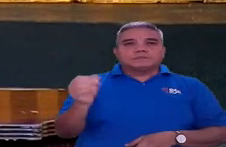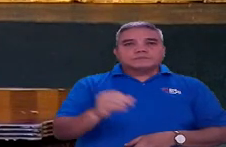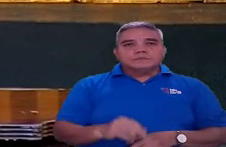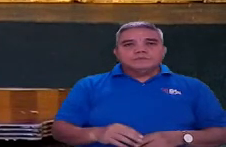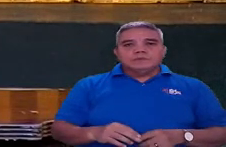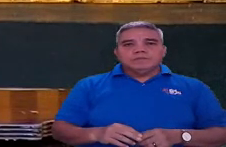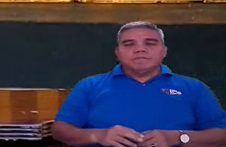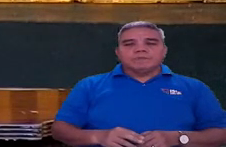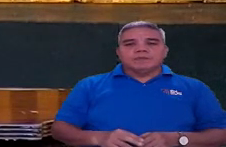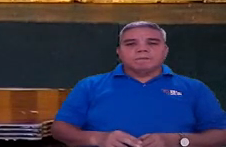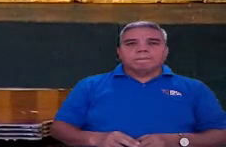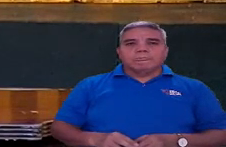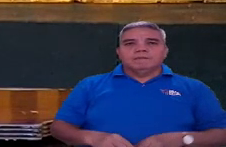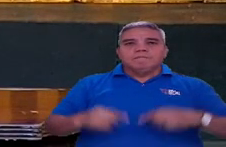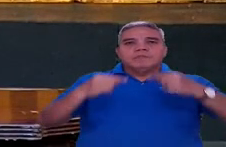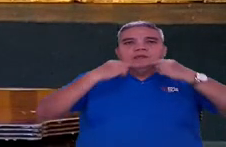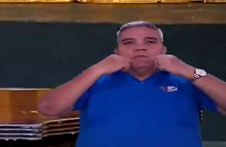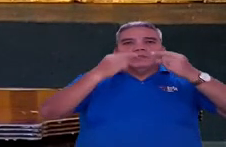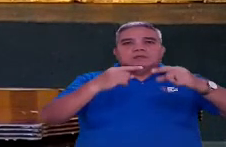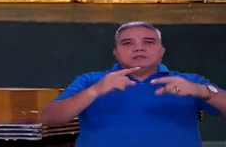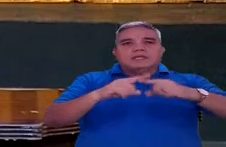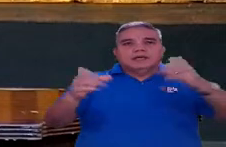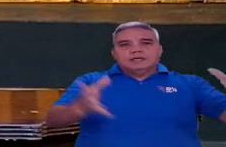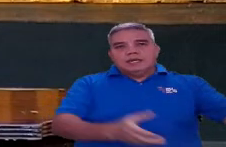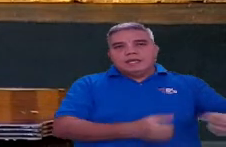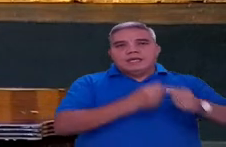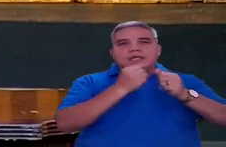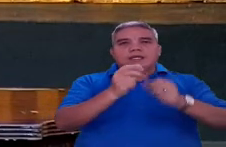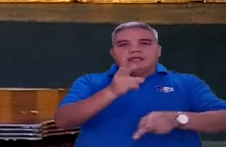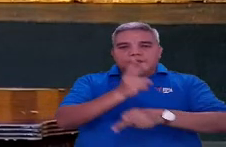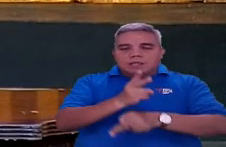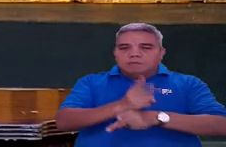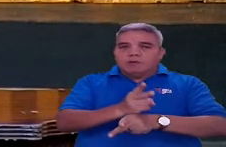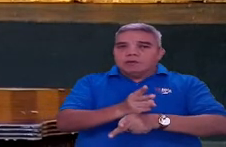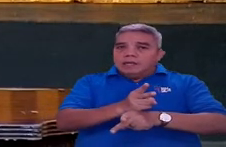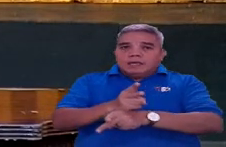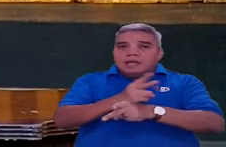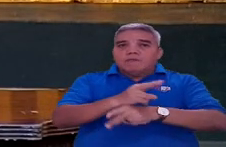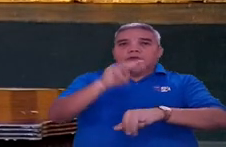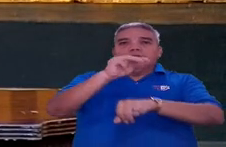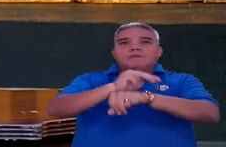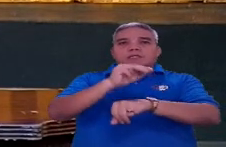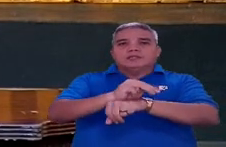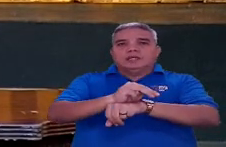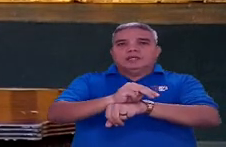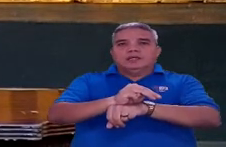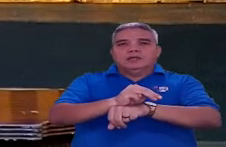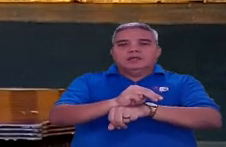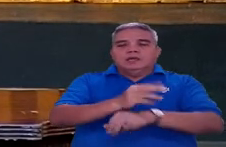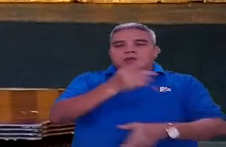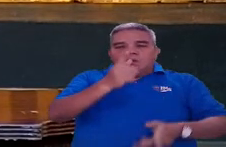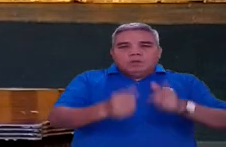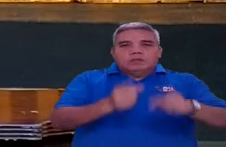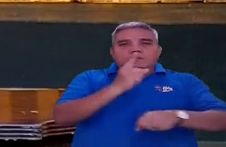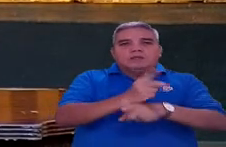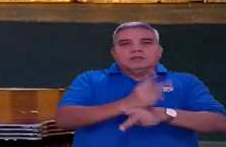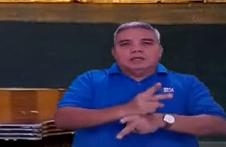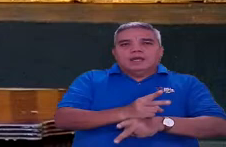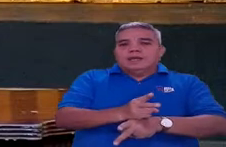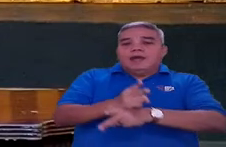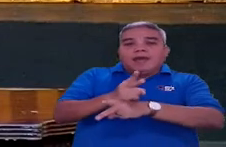chapter 6 and verse 3, Paul said, we ought to take heed, we ought to be careful. We ought to be careful